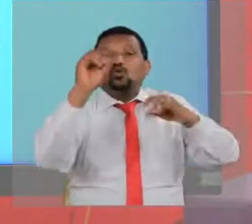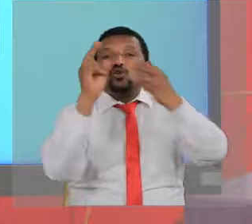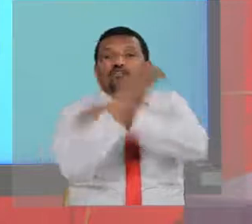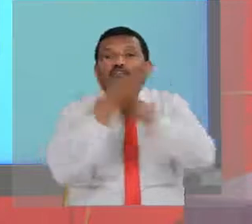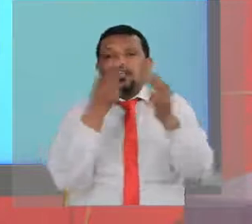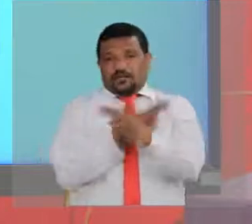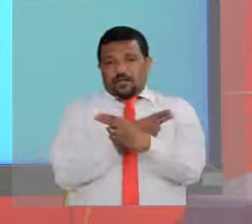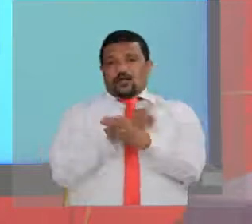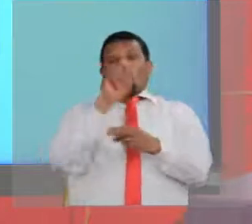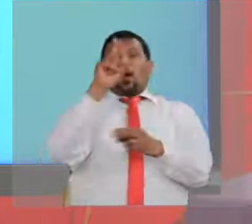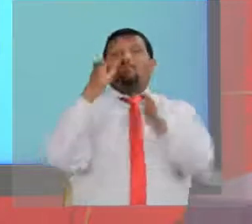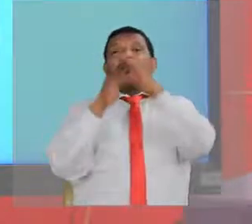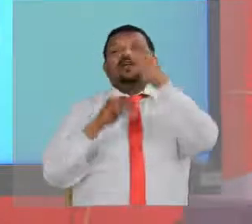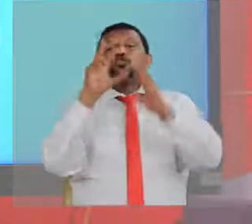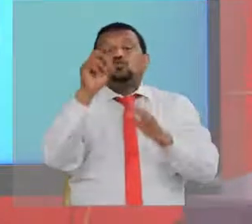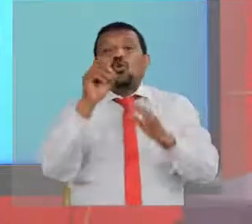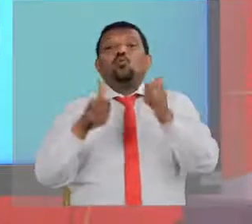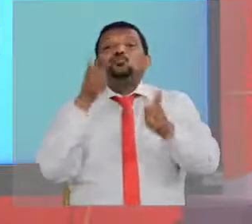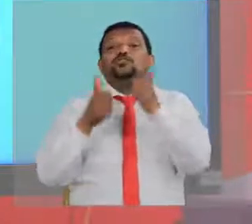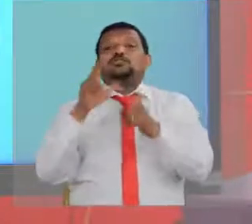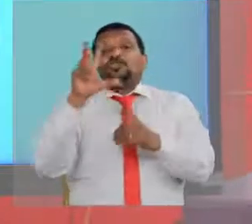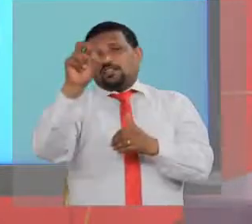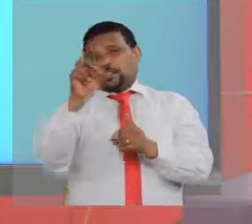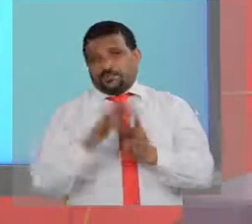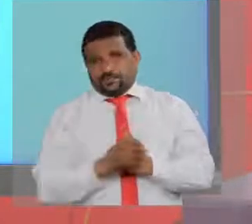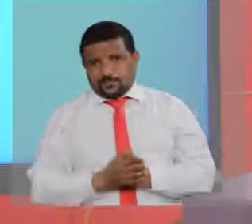by 1 minus 0, which is 30.